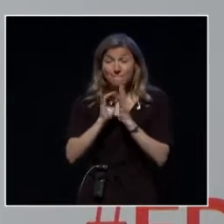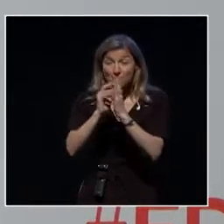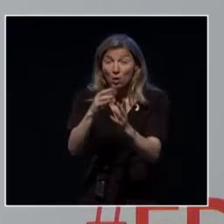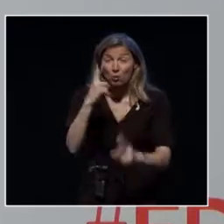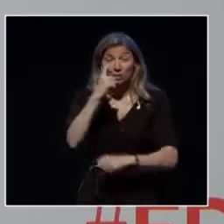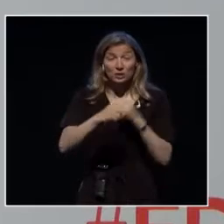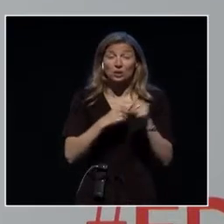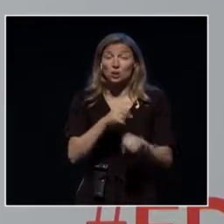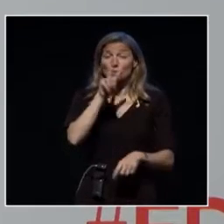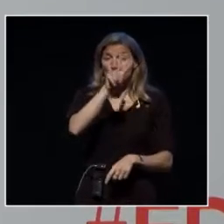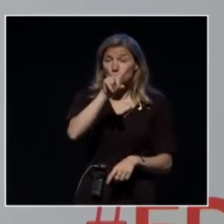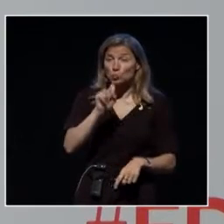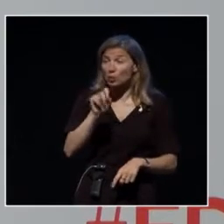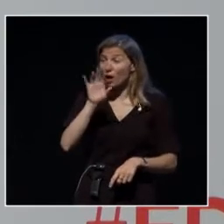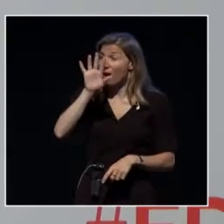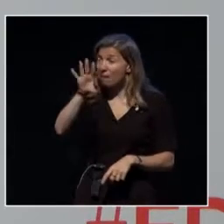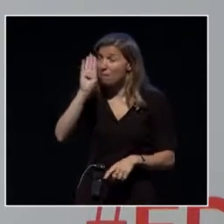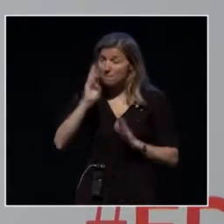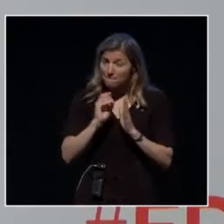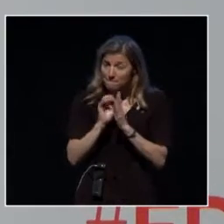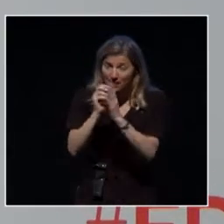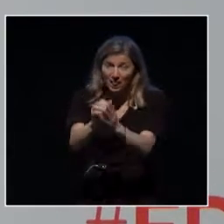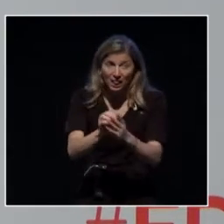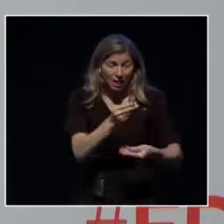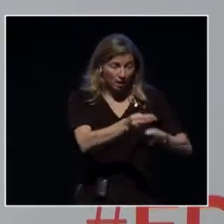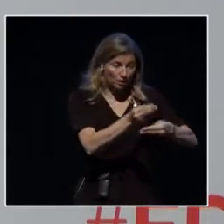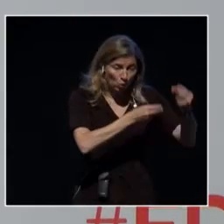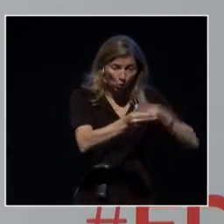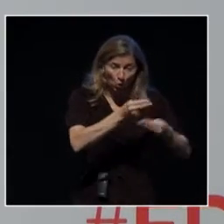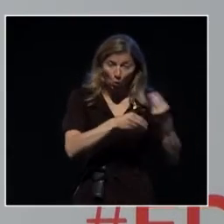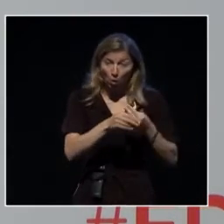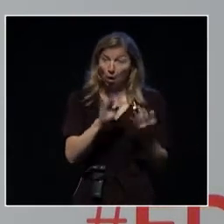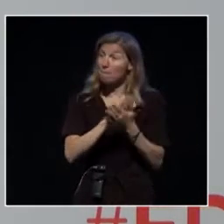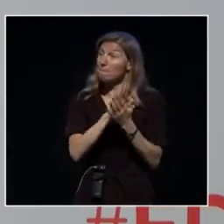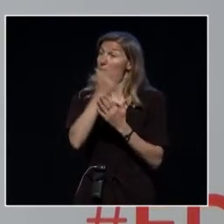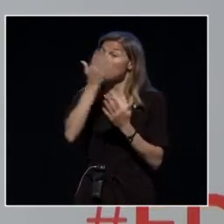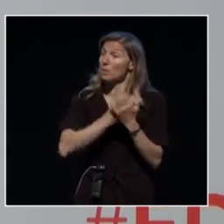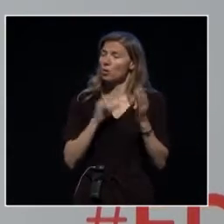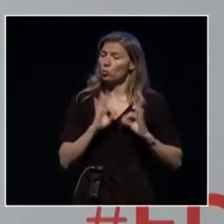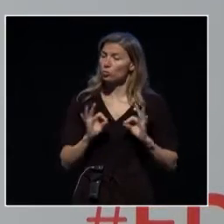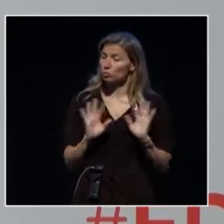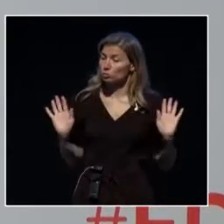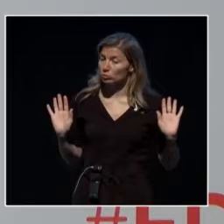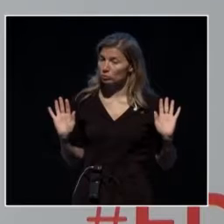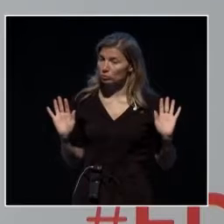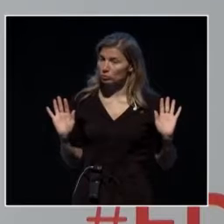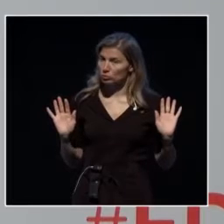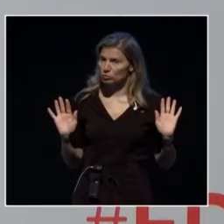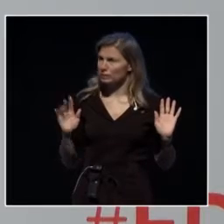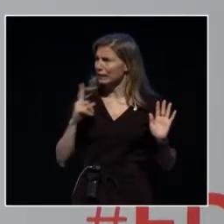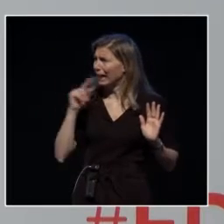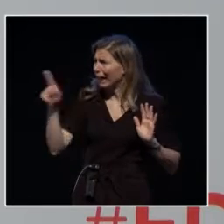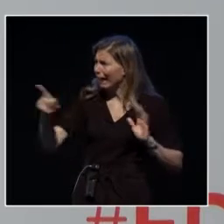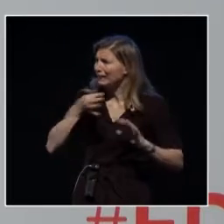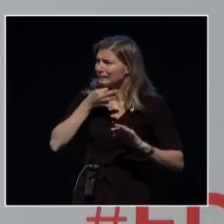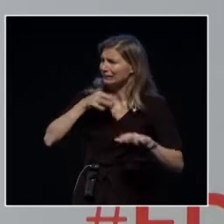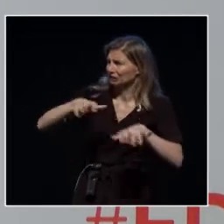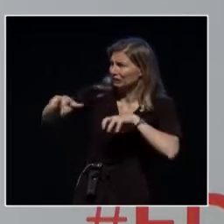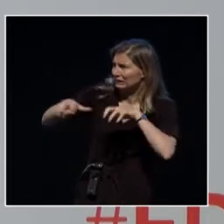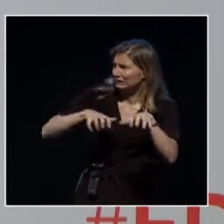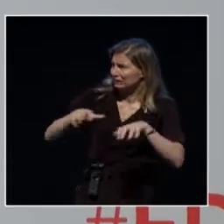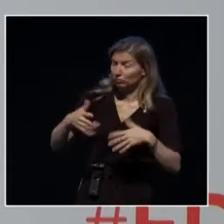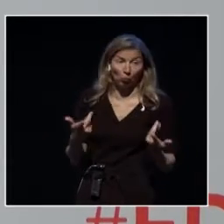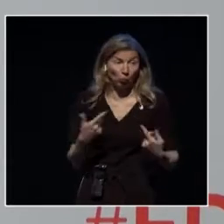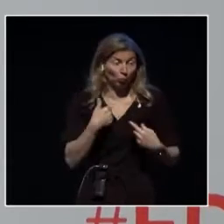out $2.5 billion in loan without any papers. And people say, you're going into big risk. I said, I never see any